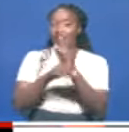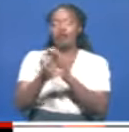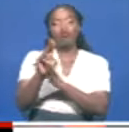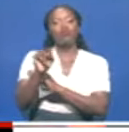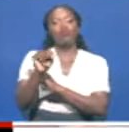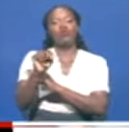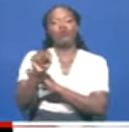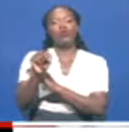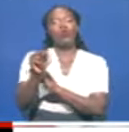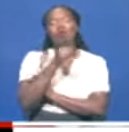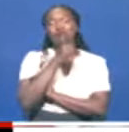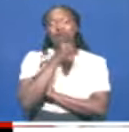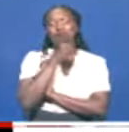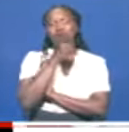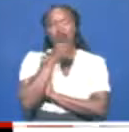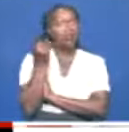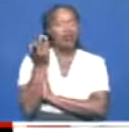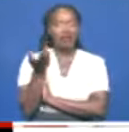ukikauka.